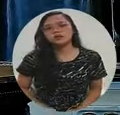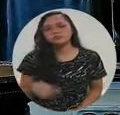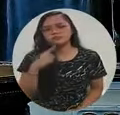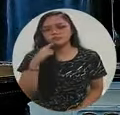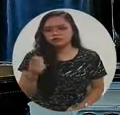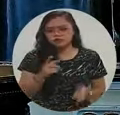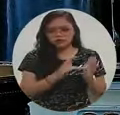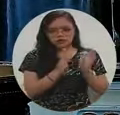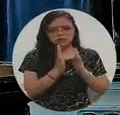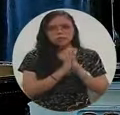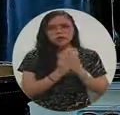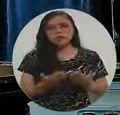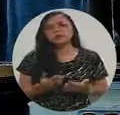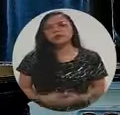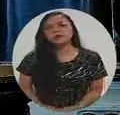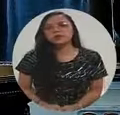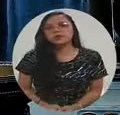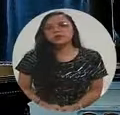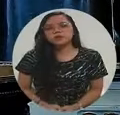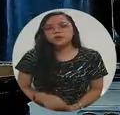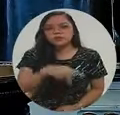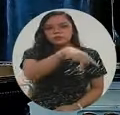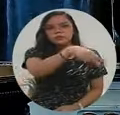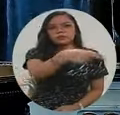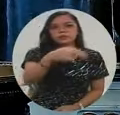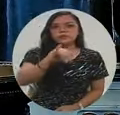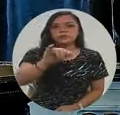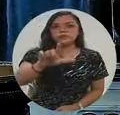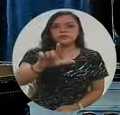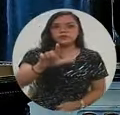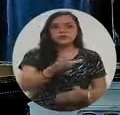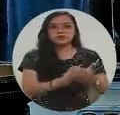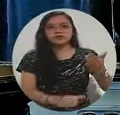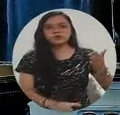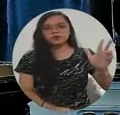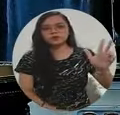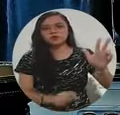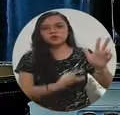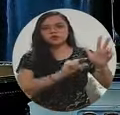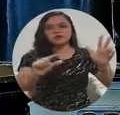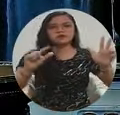And he said in Philippians chapter 3, look at that. Philippians chapter 3, verse 12.